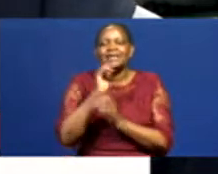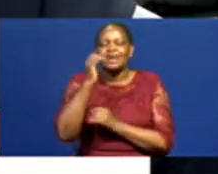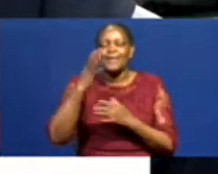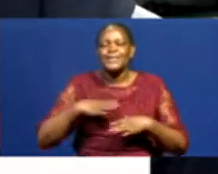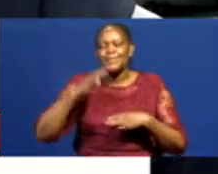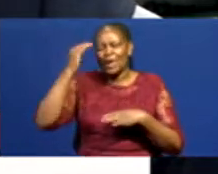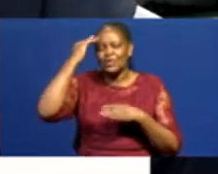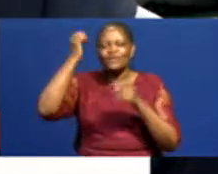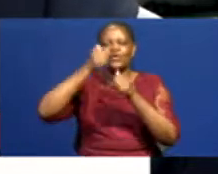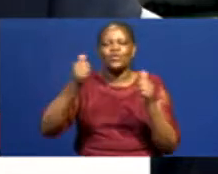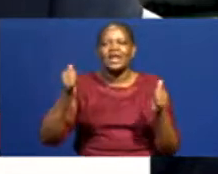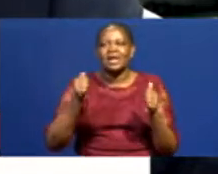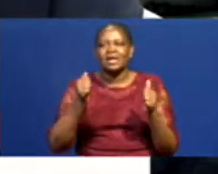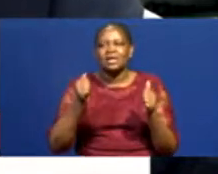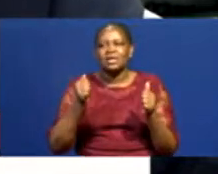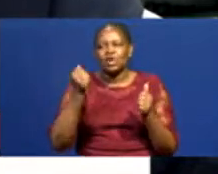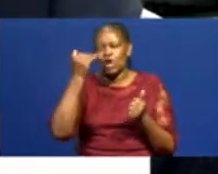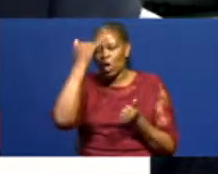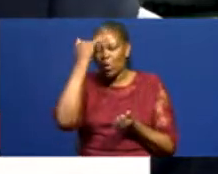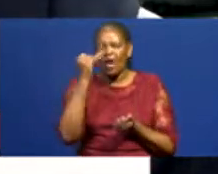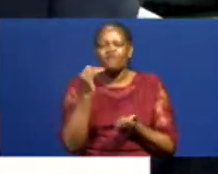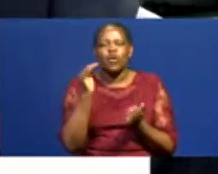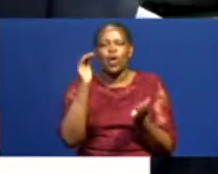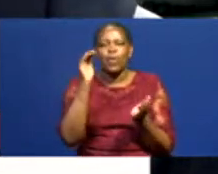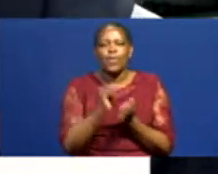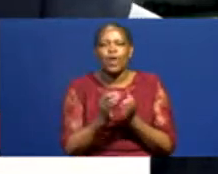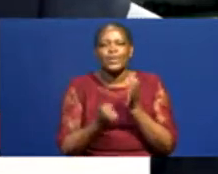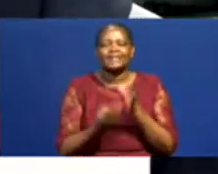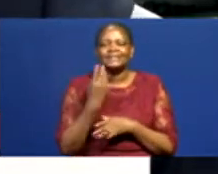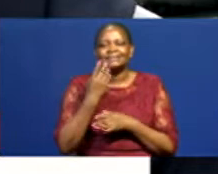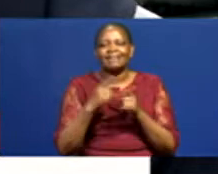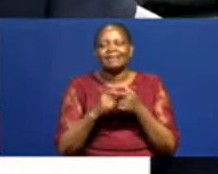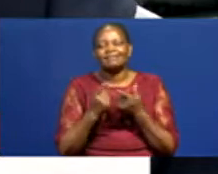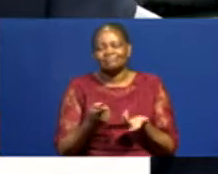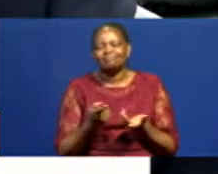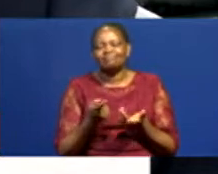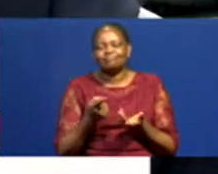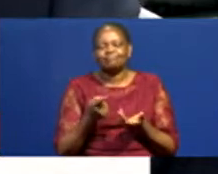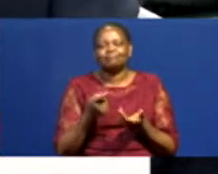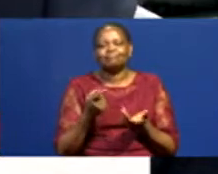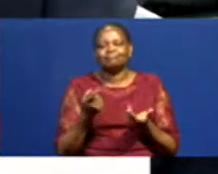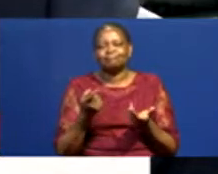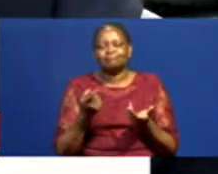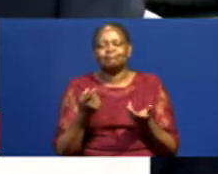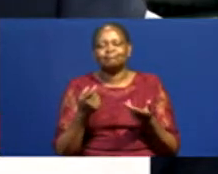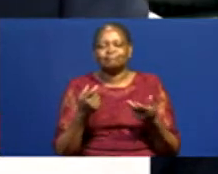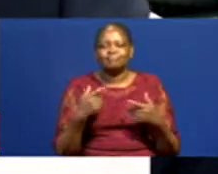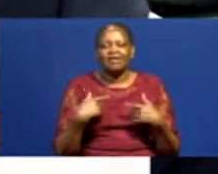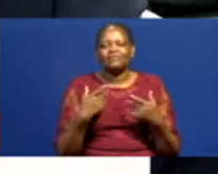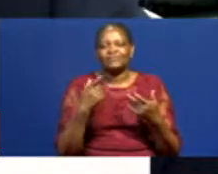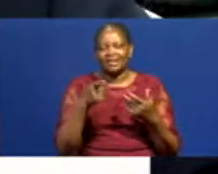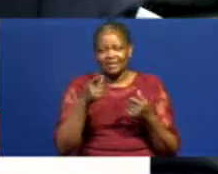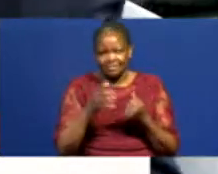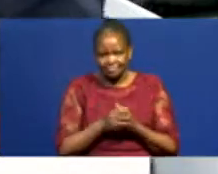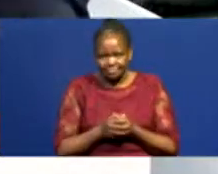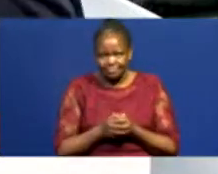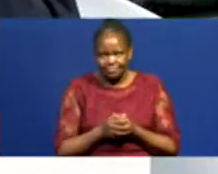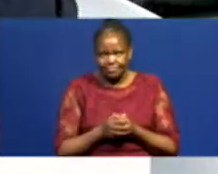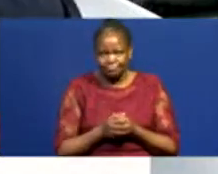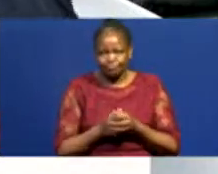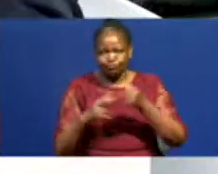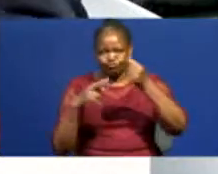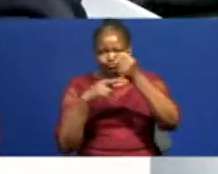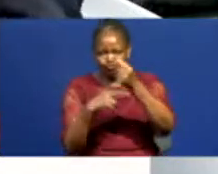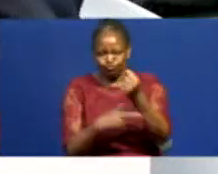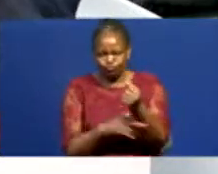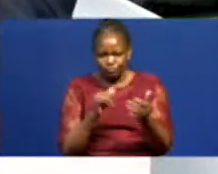known for smallholder production, upstream, you're observing higher incomes. That gate, that bridge